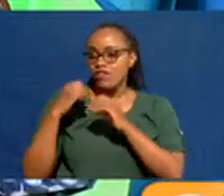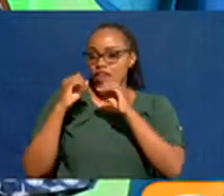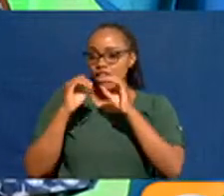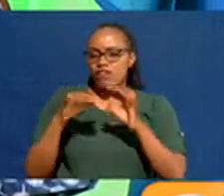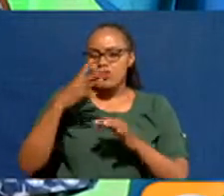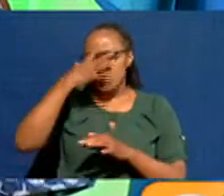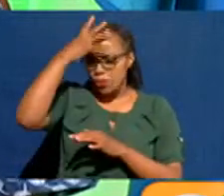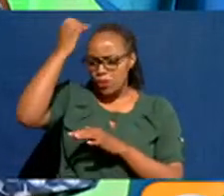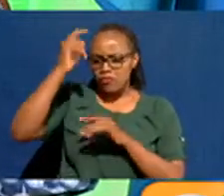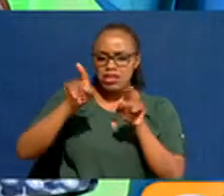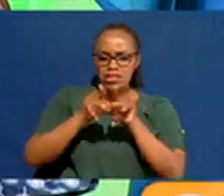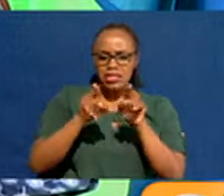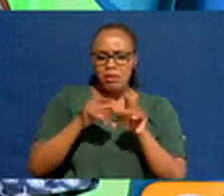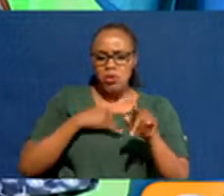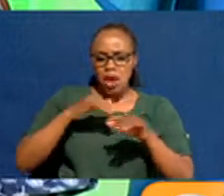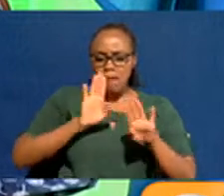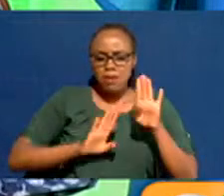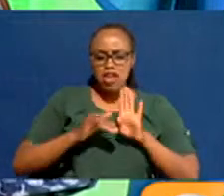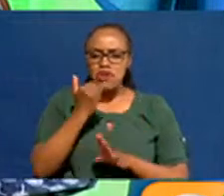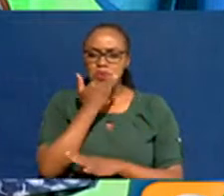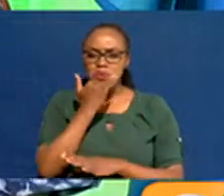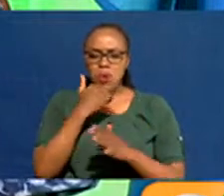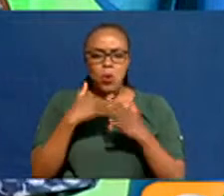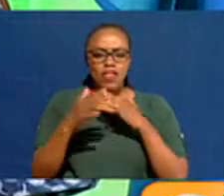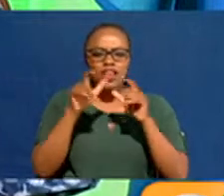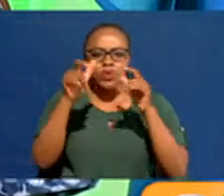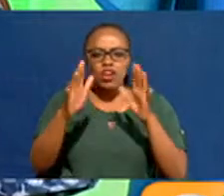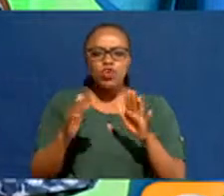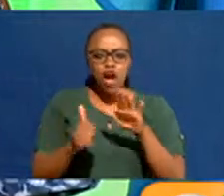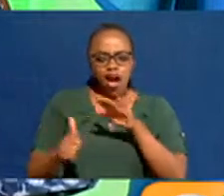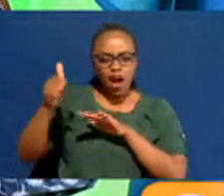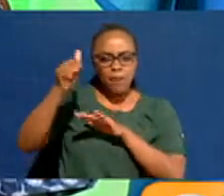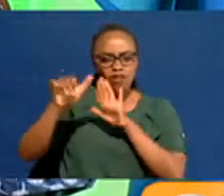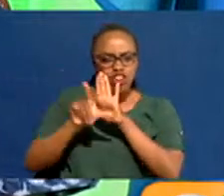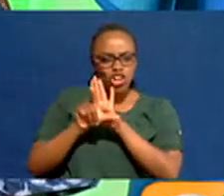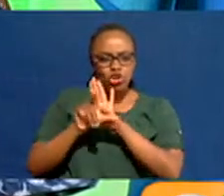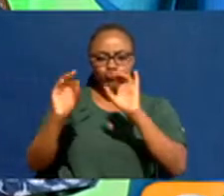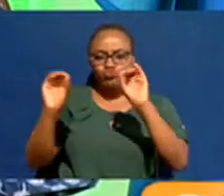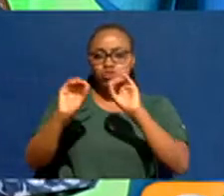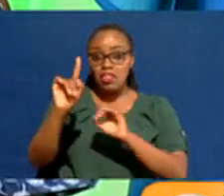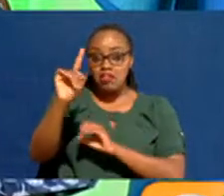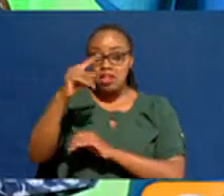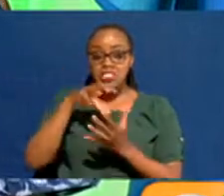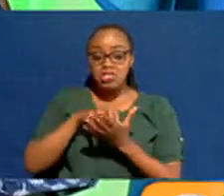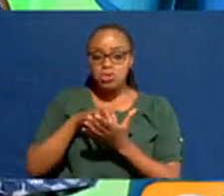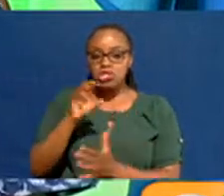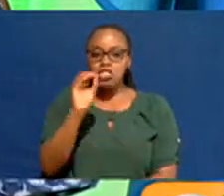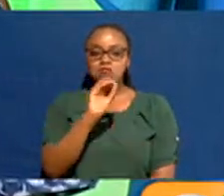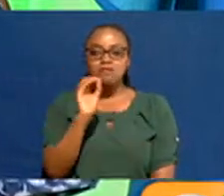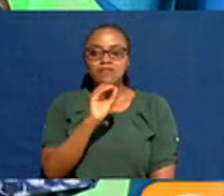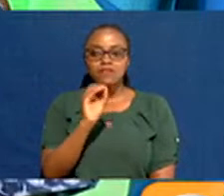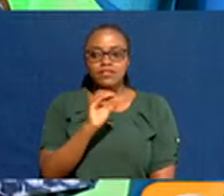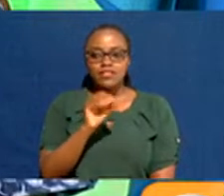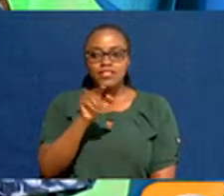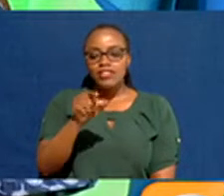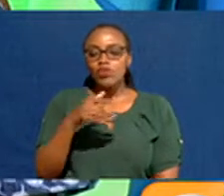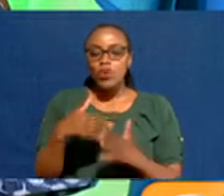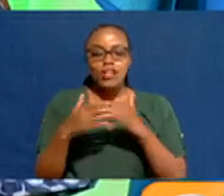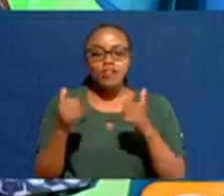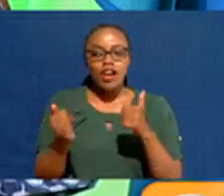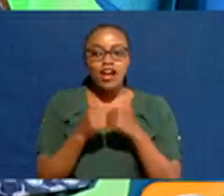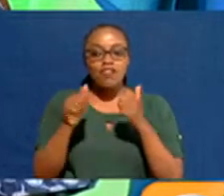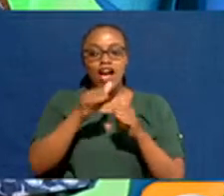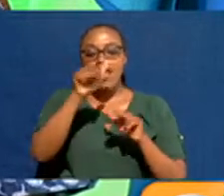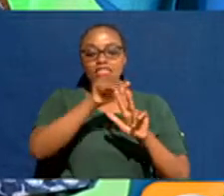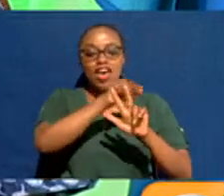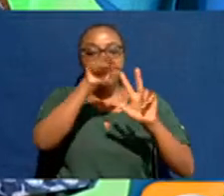drunk and disorderly in a meeting. Even if you are a journalist, you are not above the law. And that is not the first situation. That was the fourth. He had three